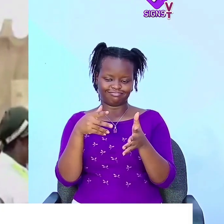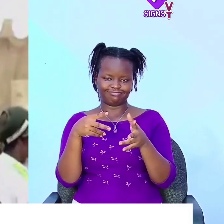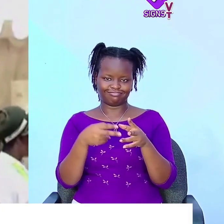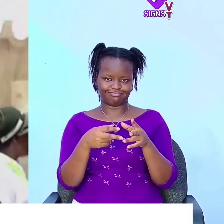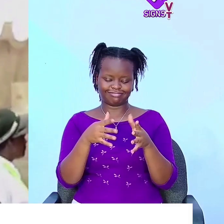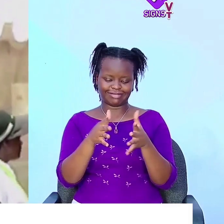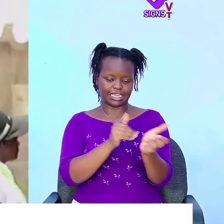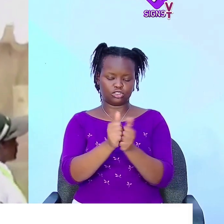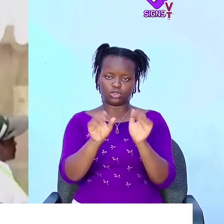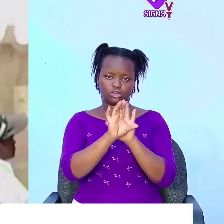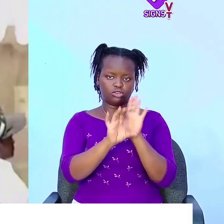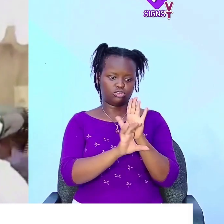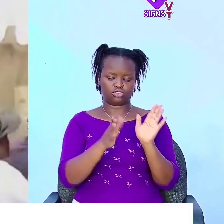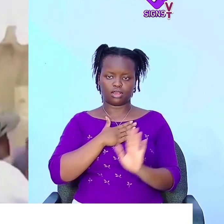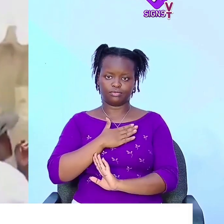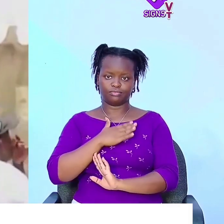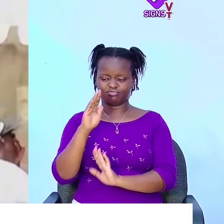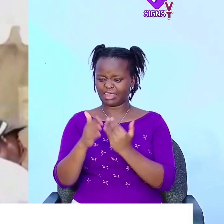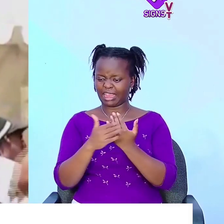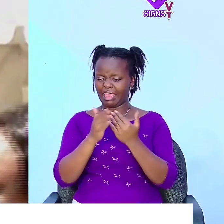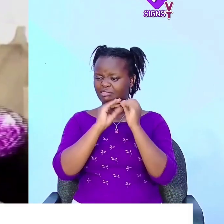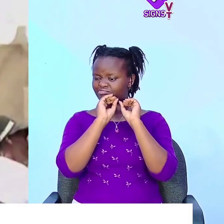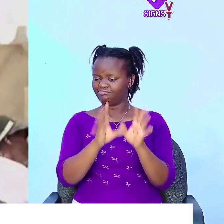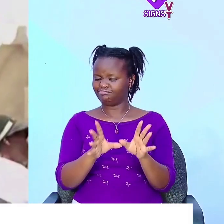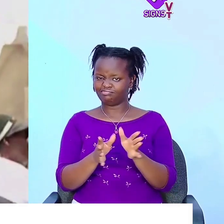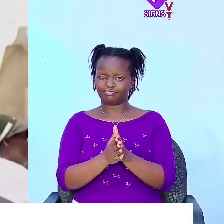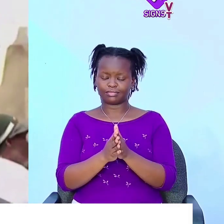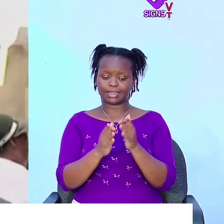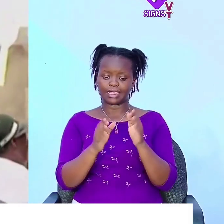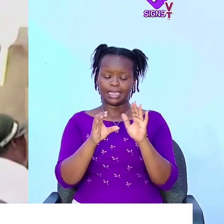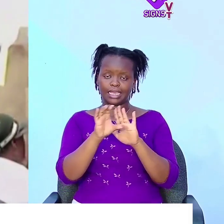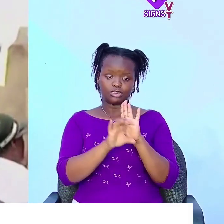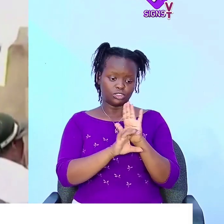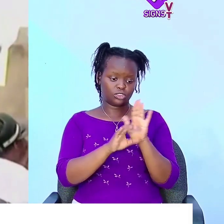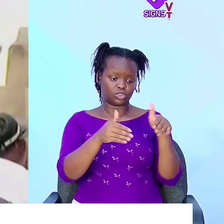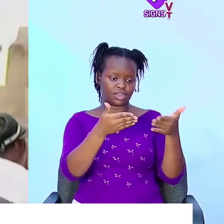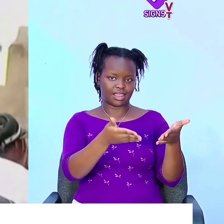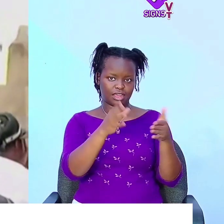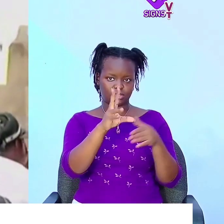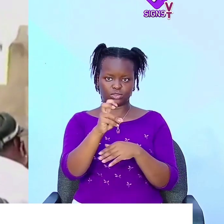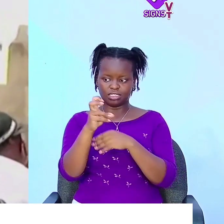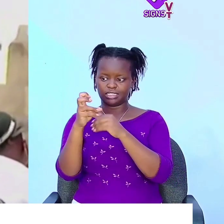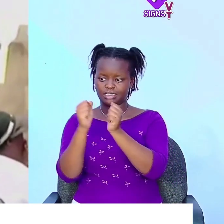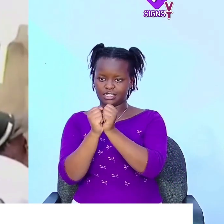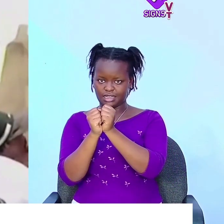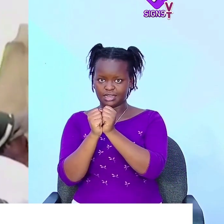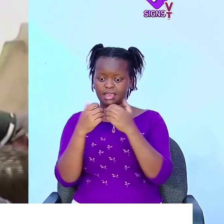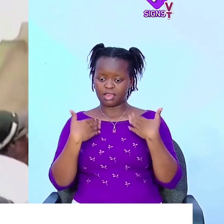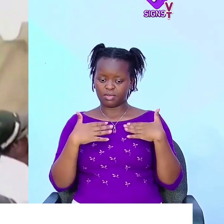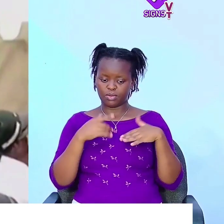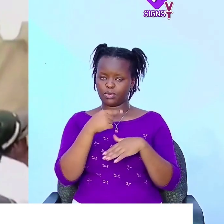They don't care that Kenyans enacted a new Constitution in 2010. You have seen how people who